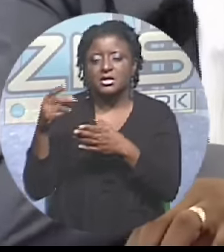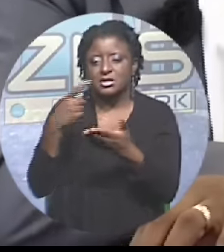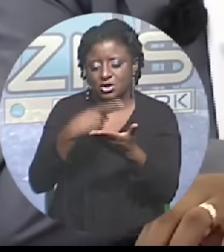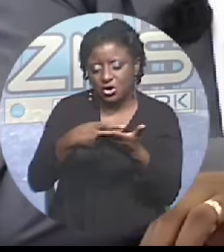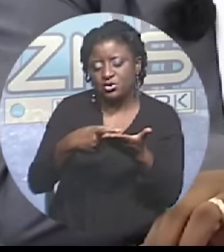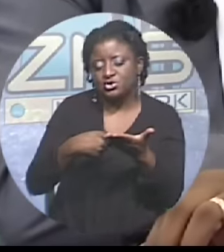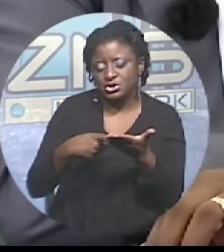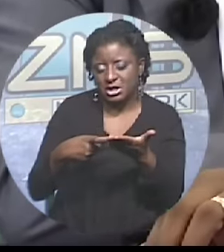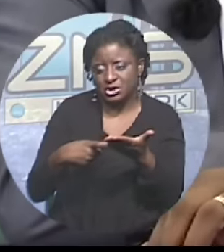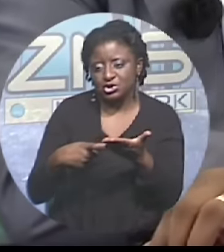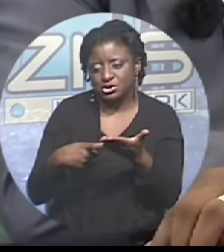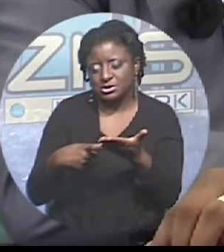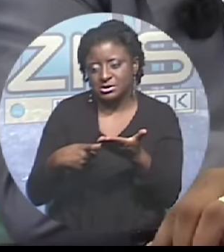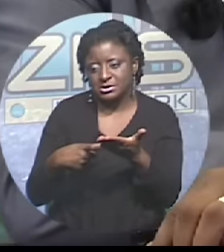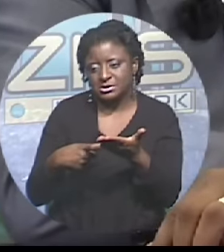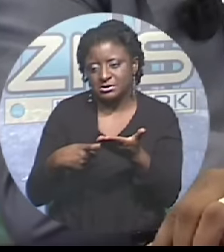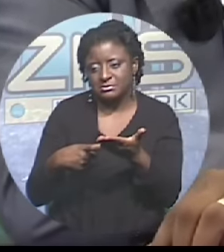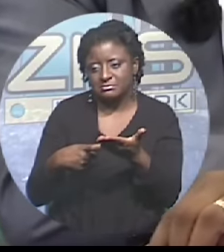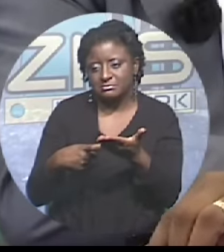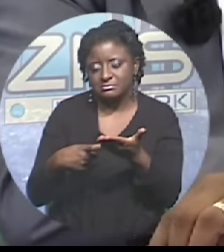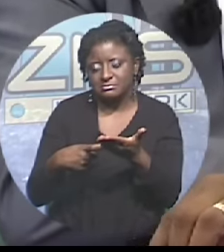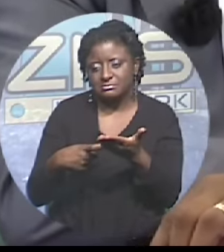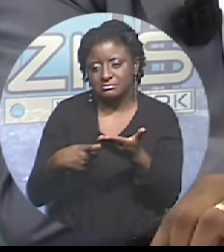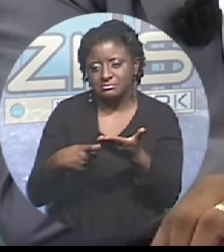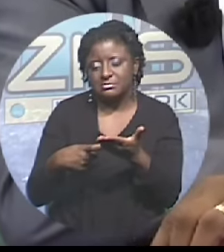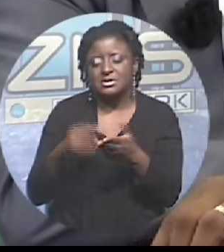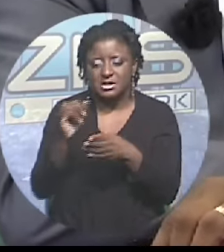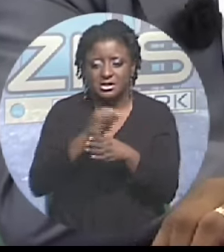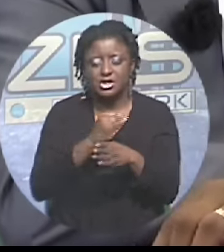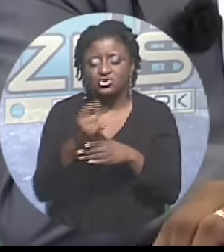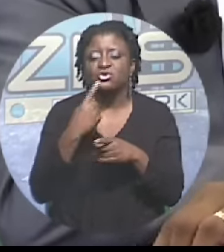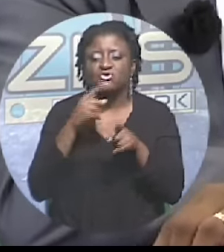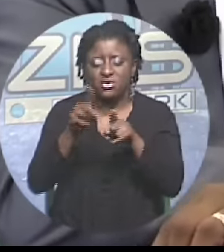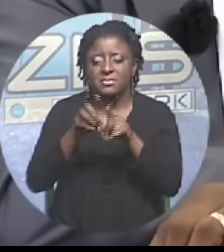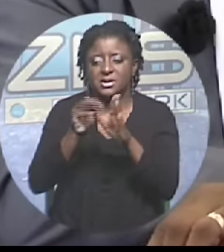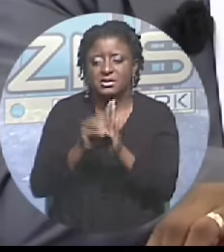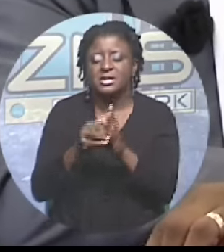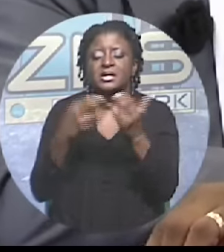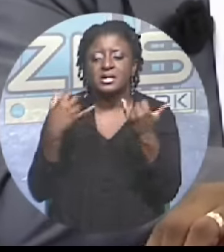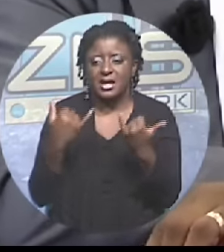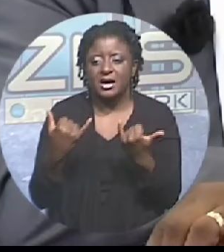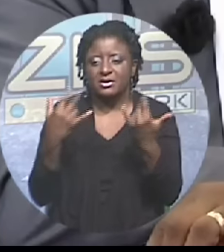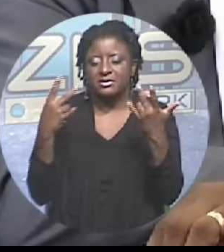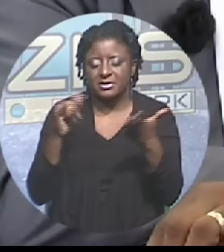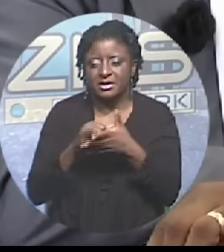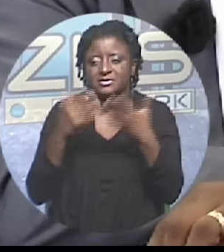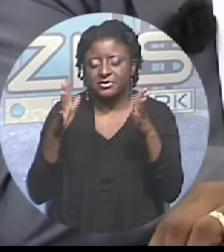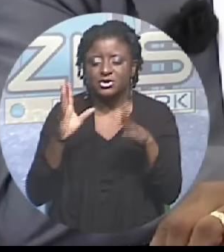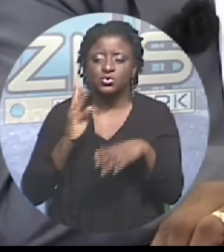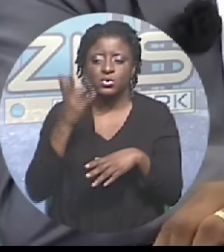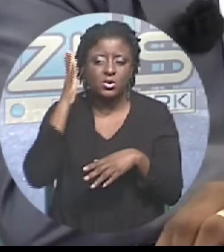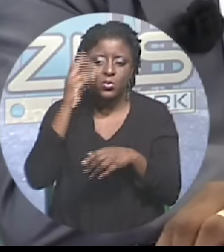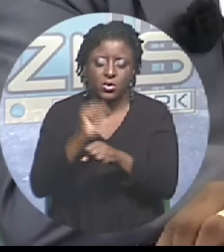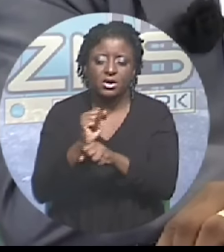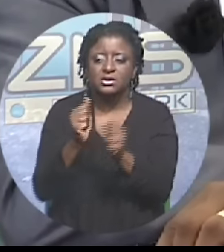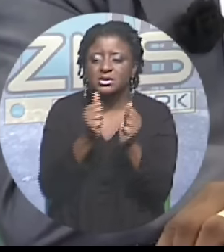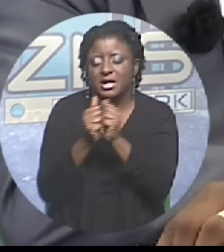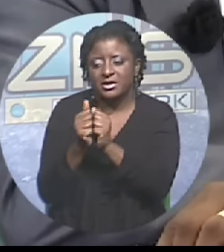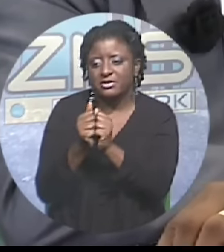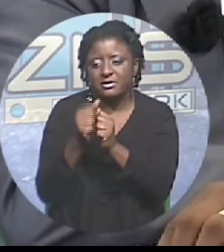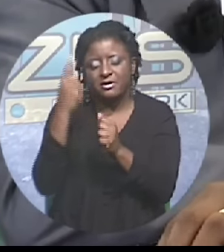negotiations. That now that this is behind us, that we will all work together for the survival of the